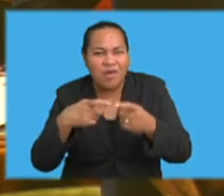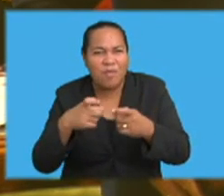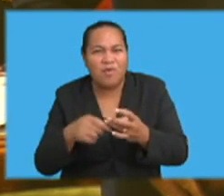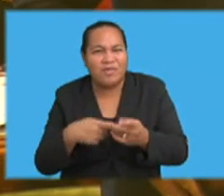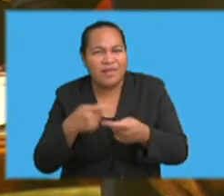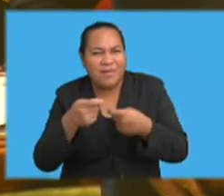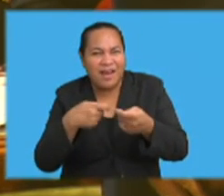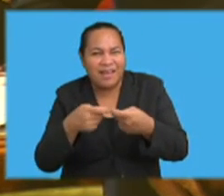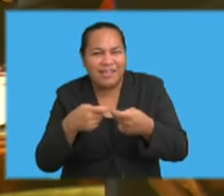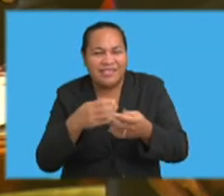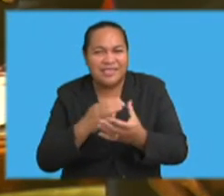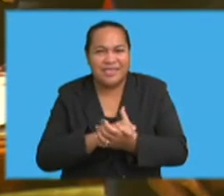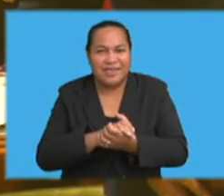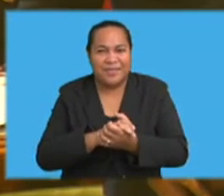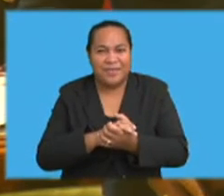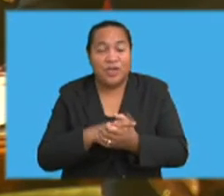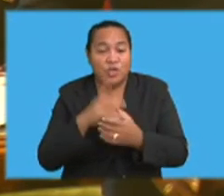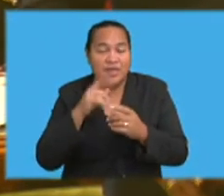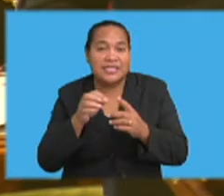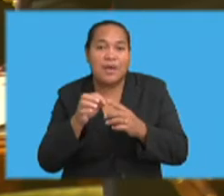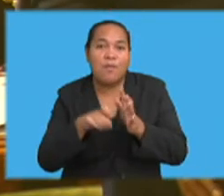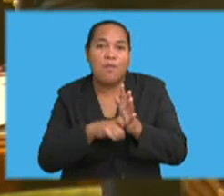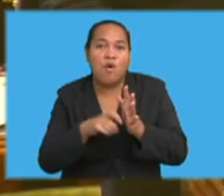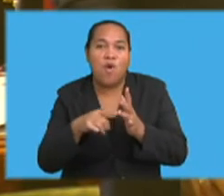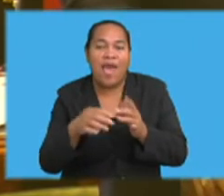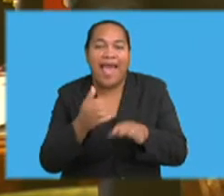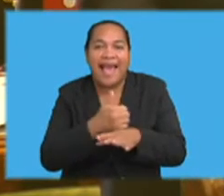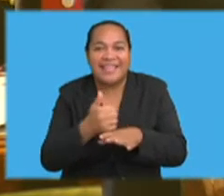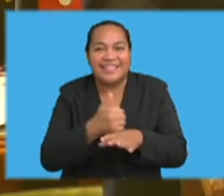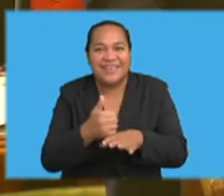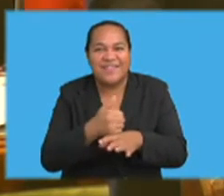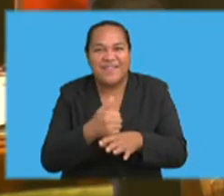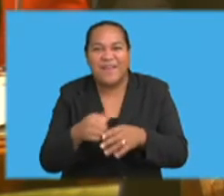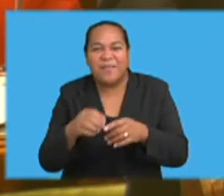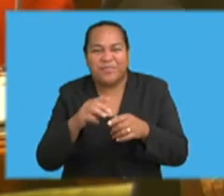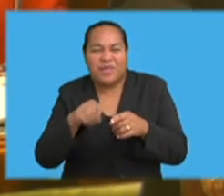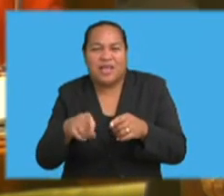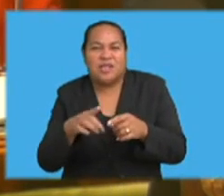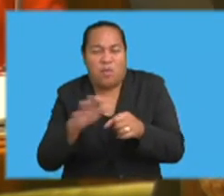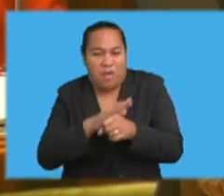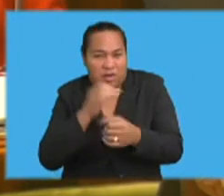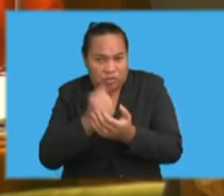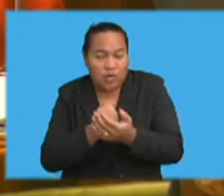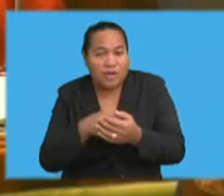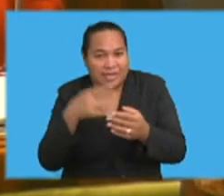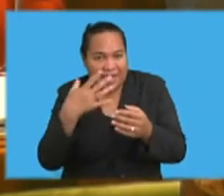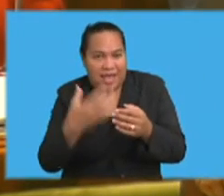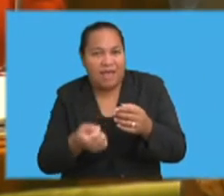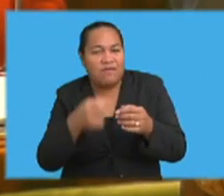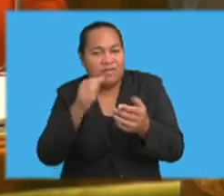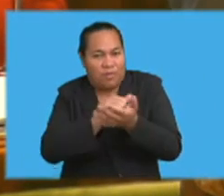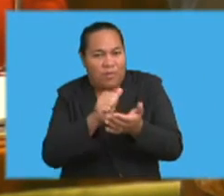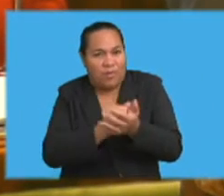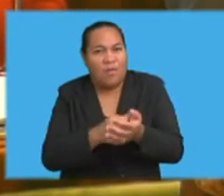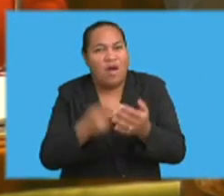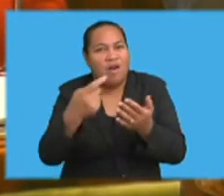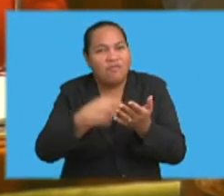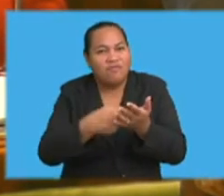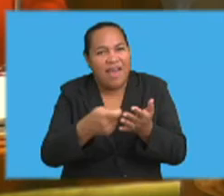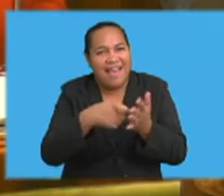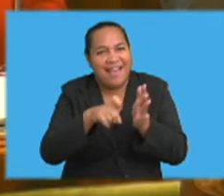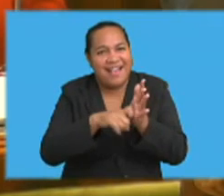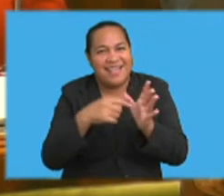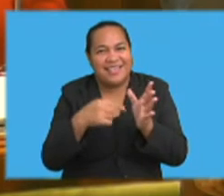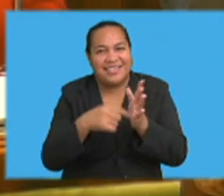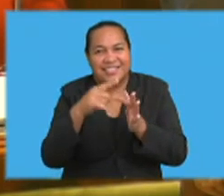division's operation, and this is a proactive measure adopted to ensure predetermined market rates for designated properties are made available